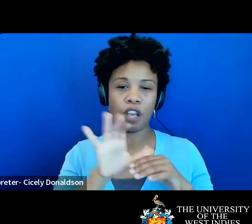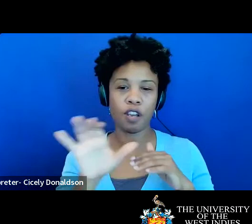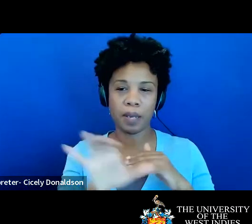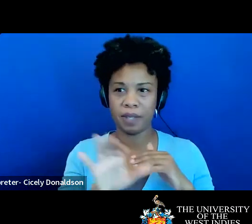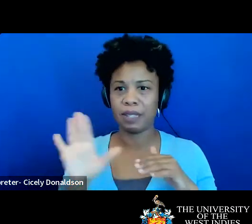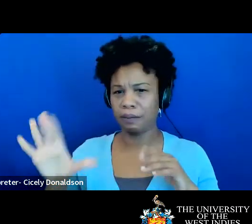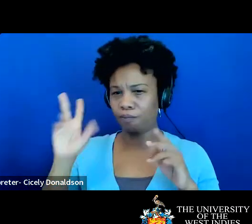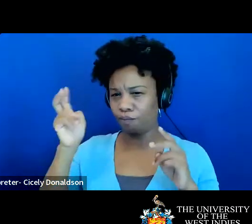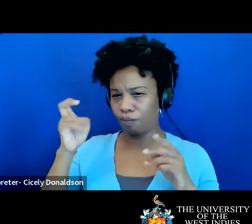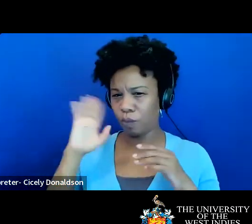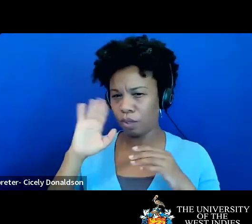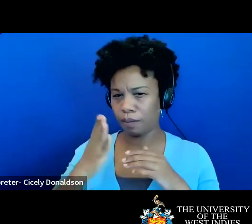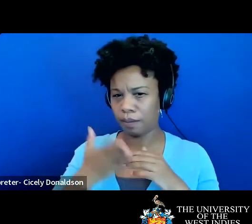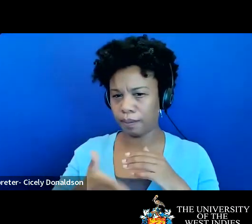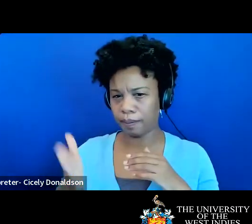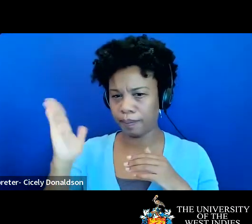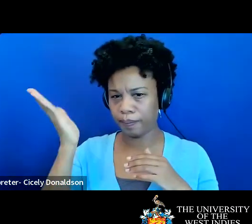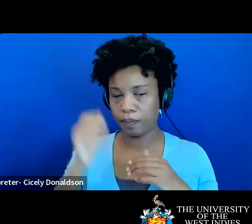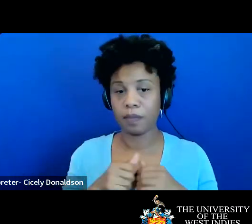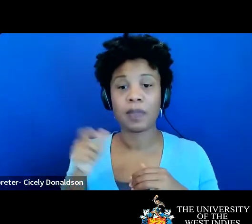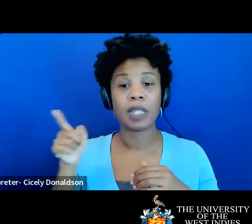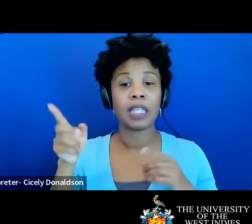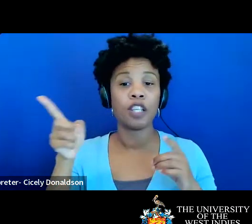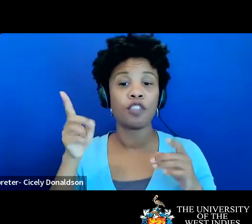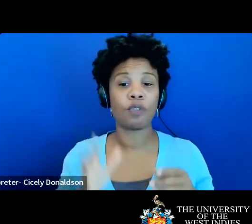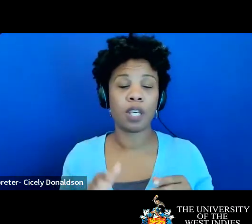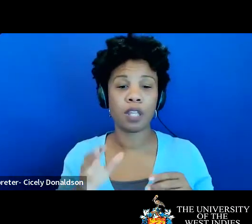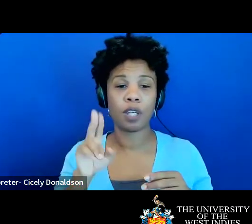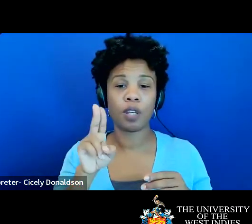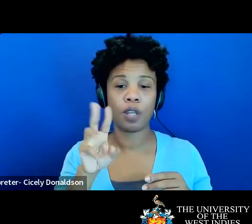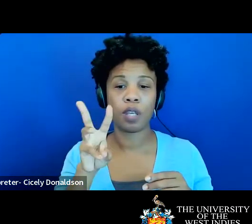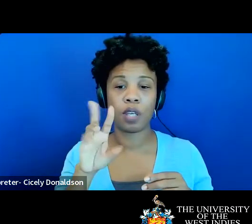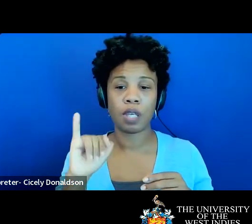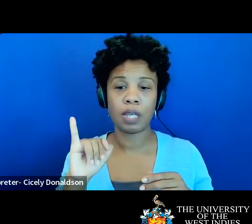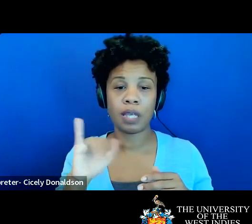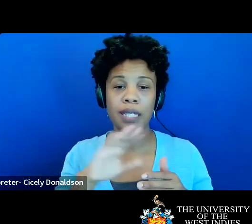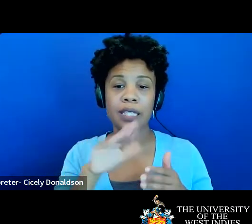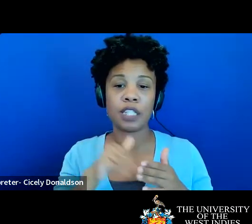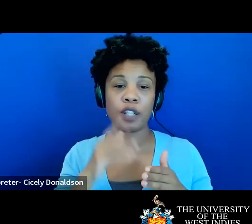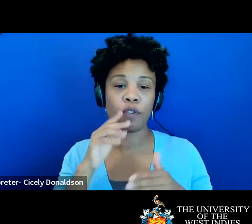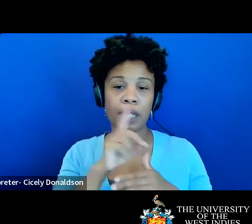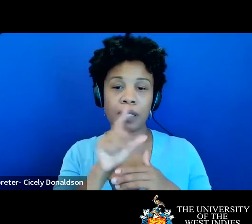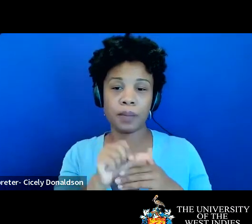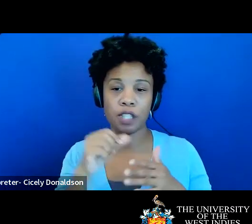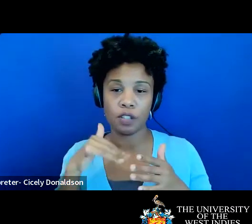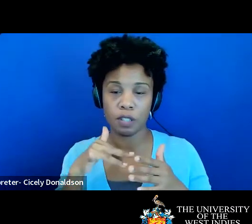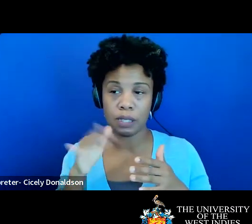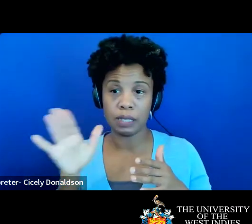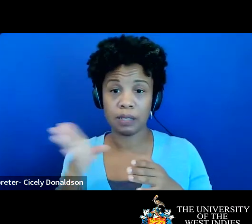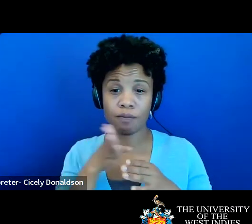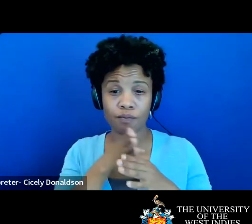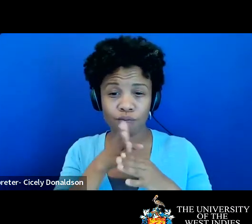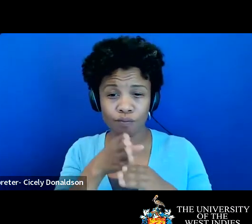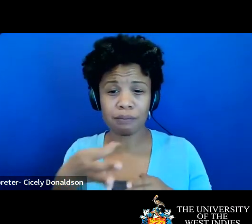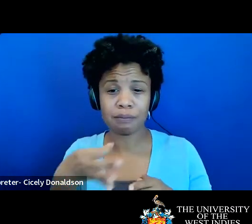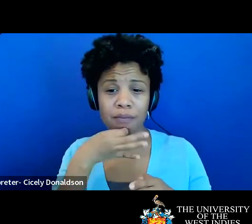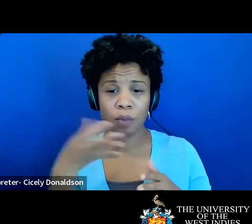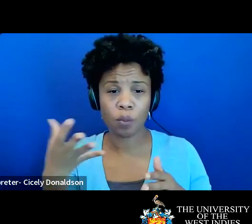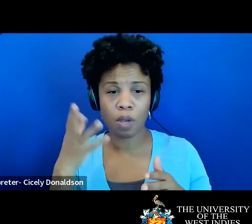director of the University of the West Indies Center for Disability Studies. He's a specialist in the political